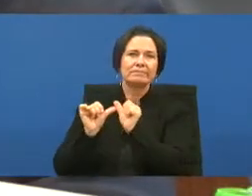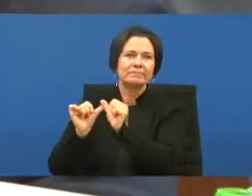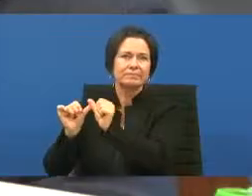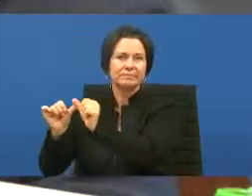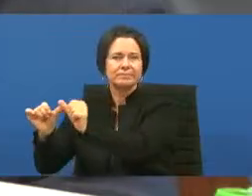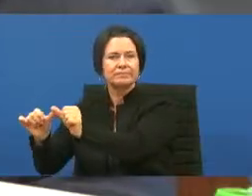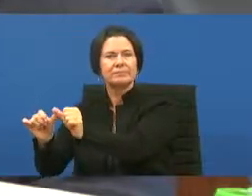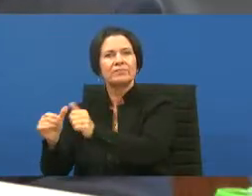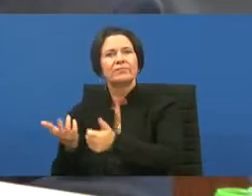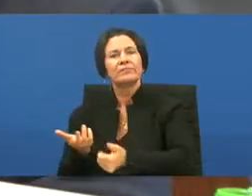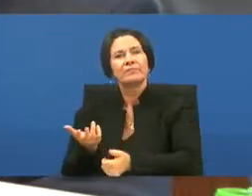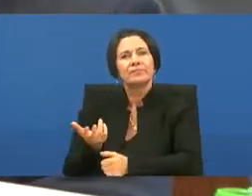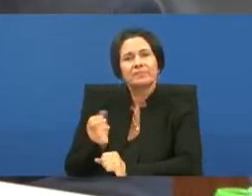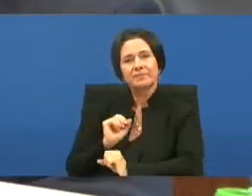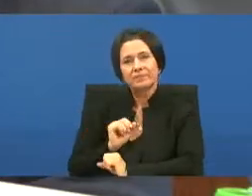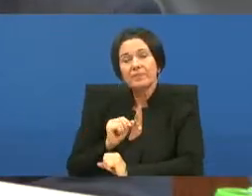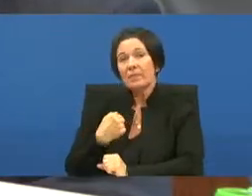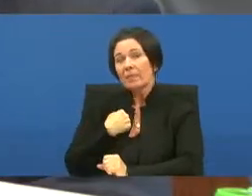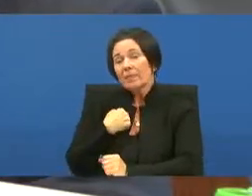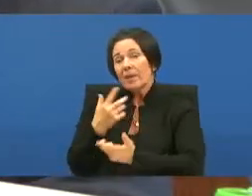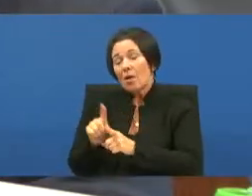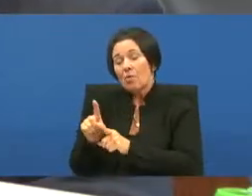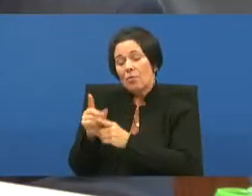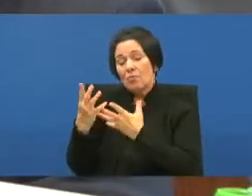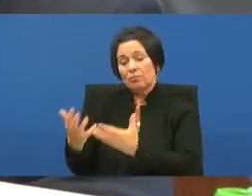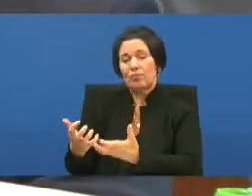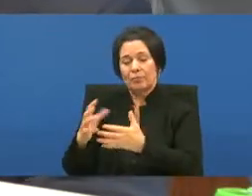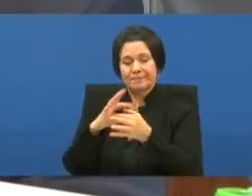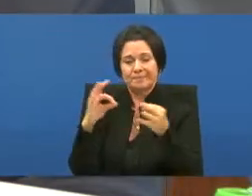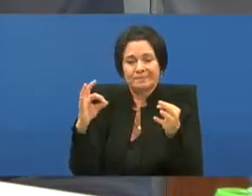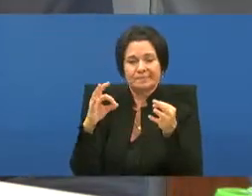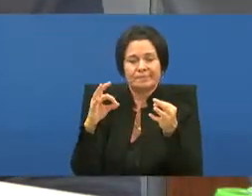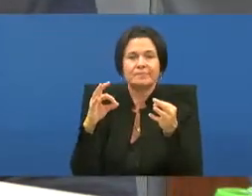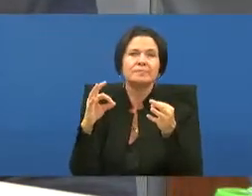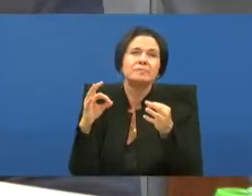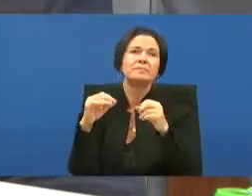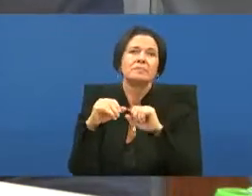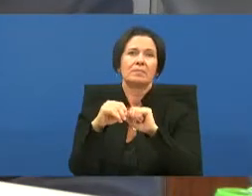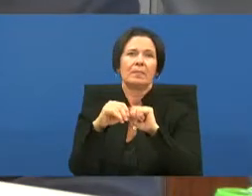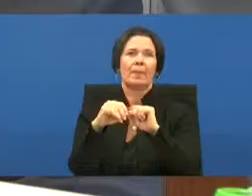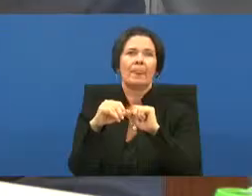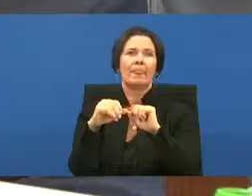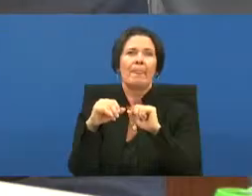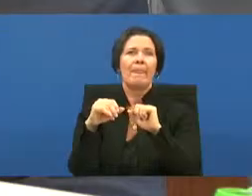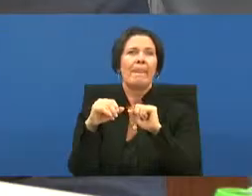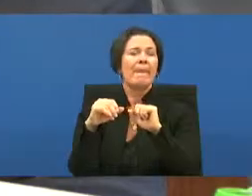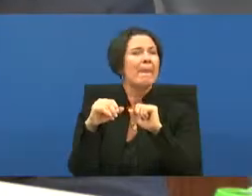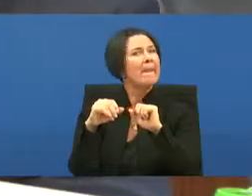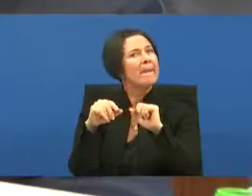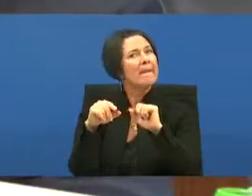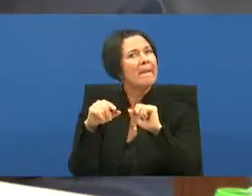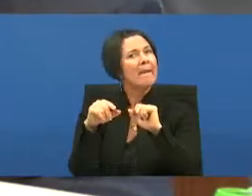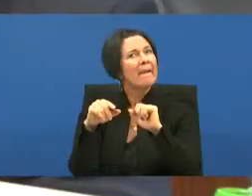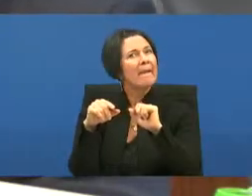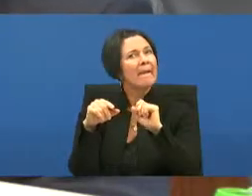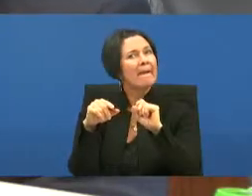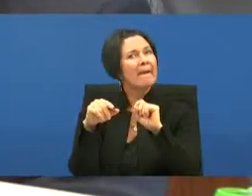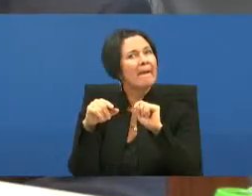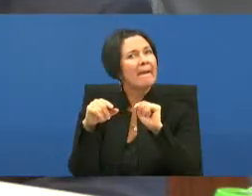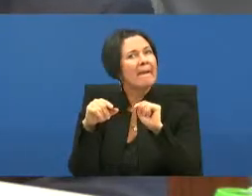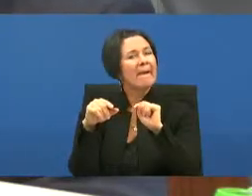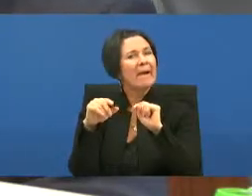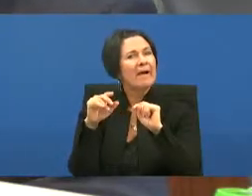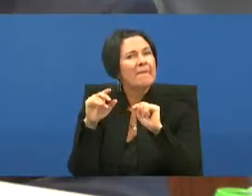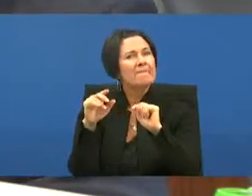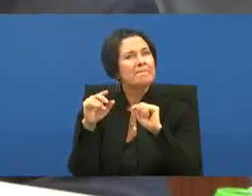The one thing that I definitely want to also drive home, and it goes back to the argument of where our priorities and